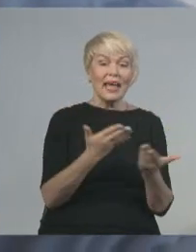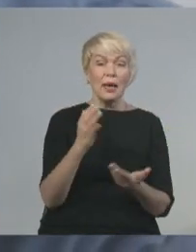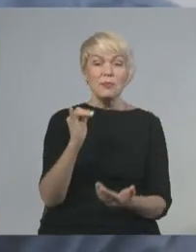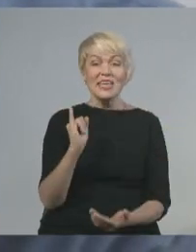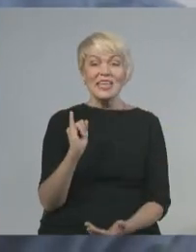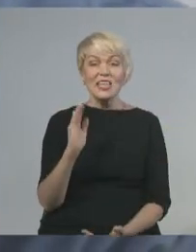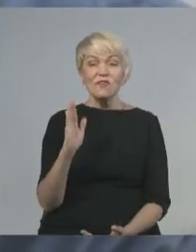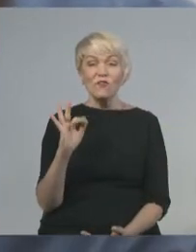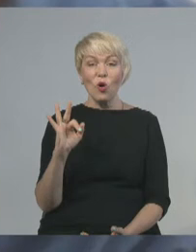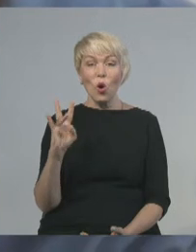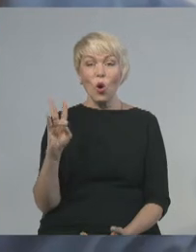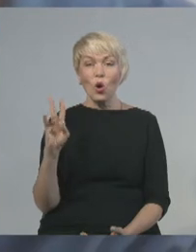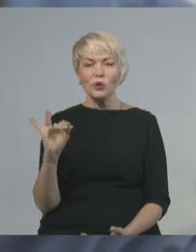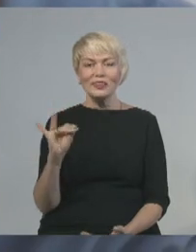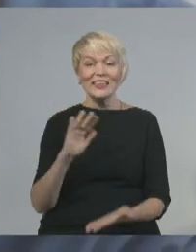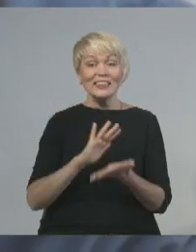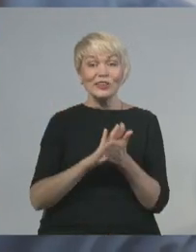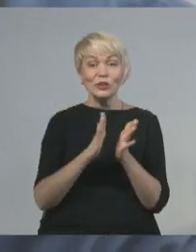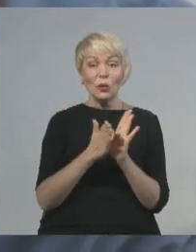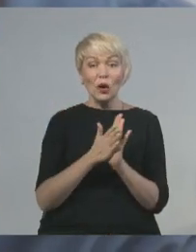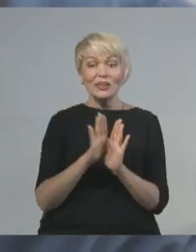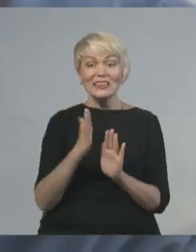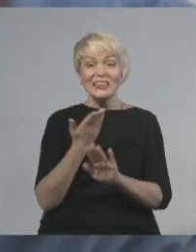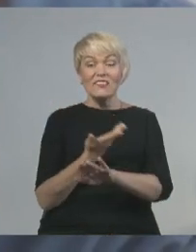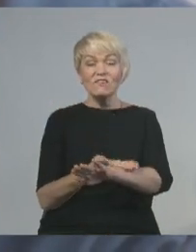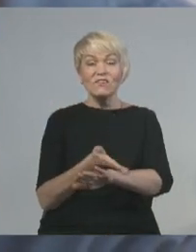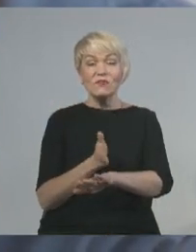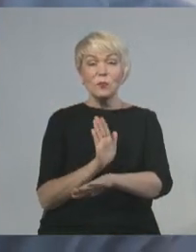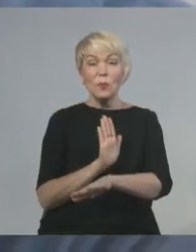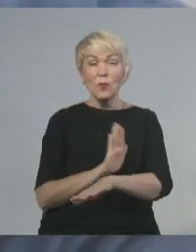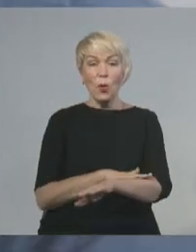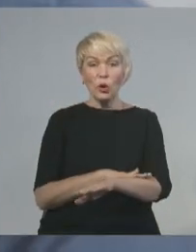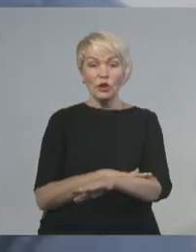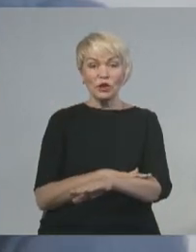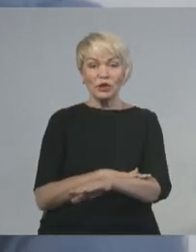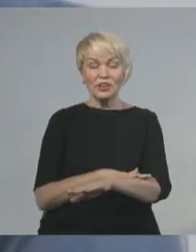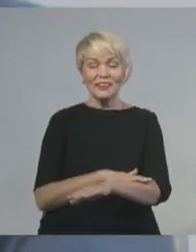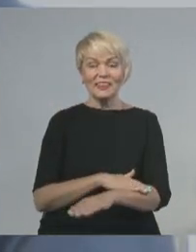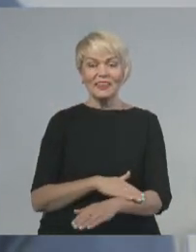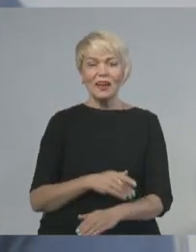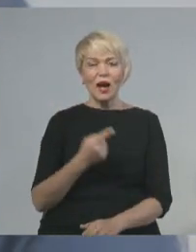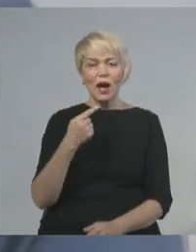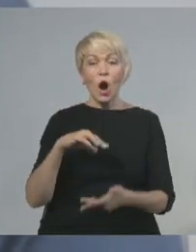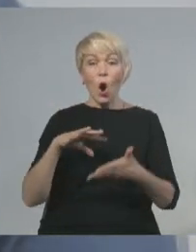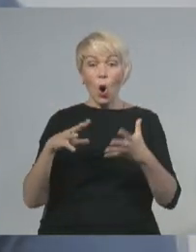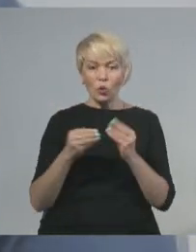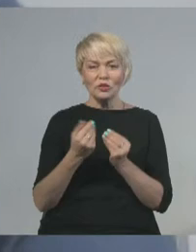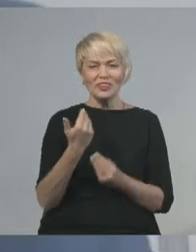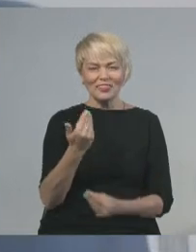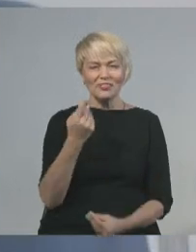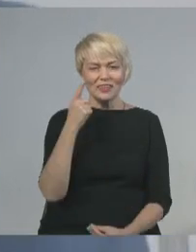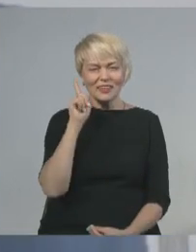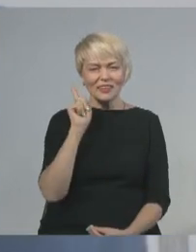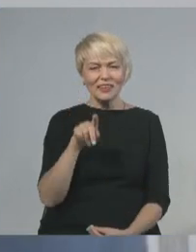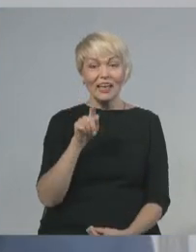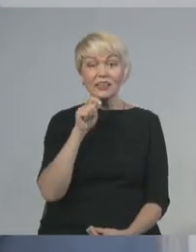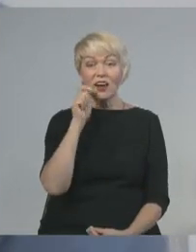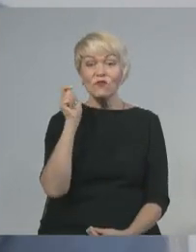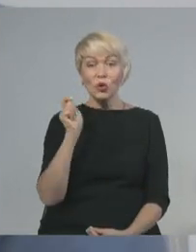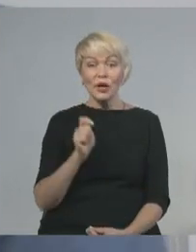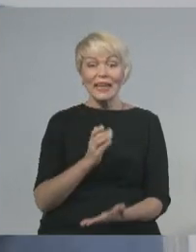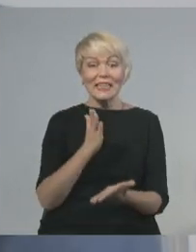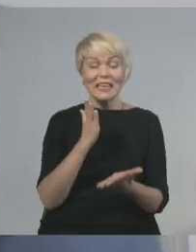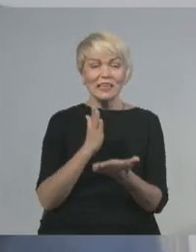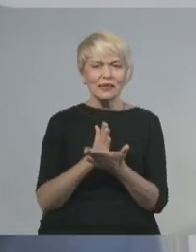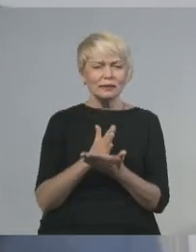question uh you know ukrainian situation there is lots of debate about public television public service broadcasting but when